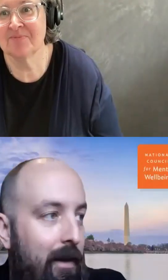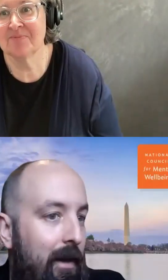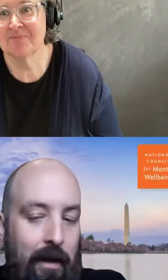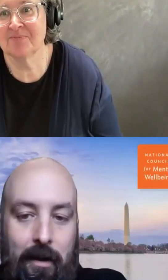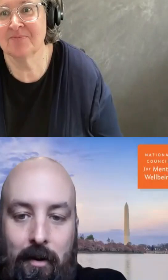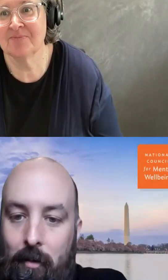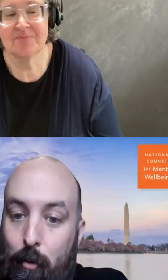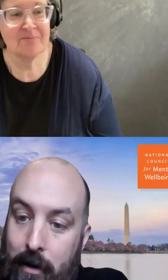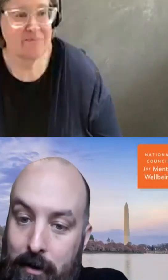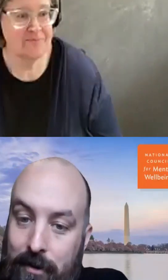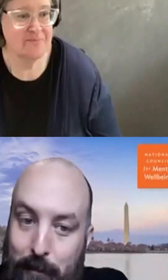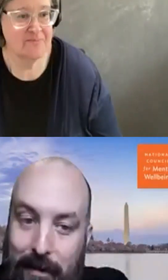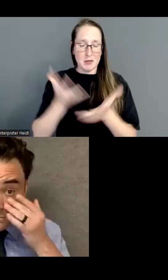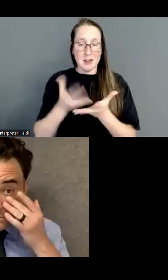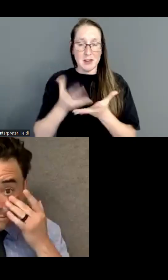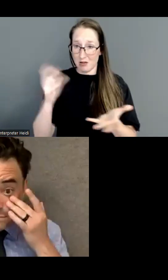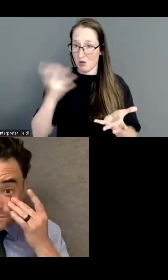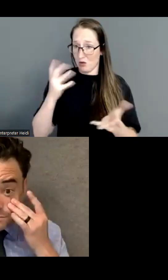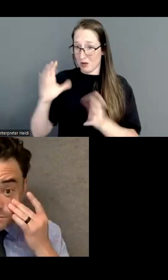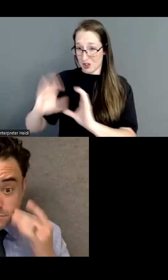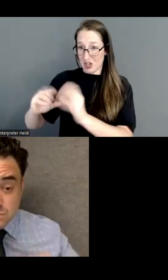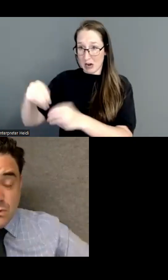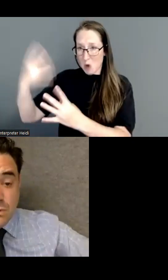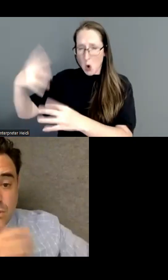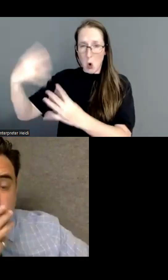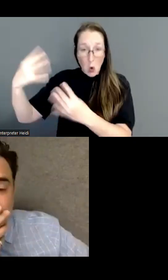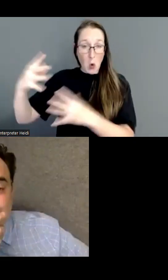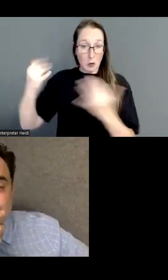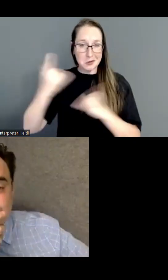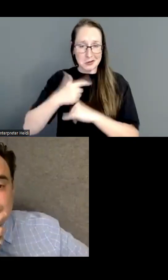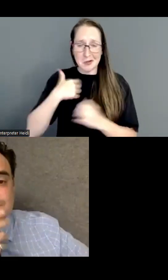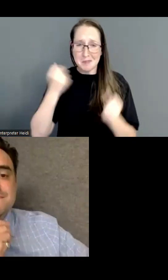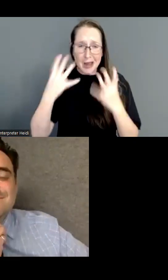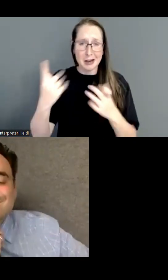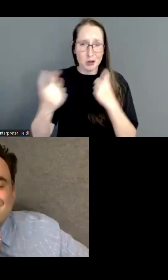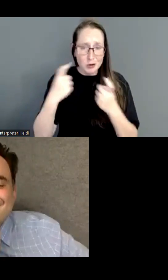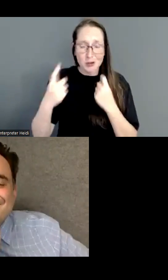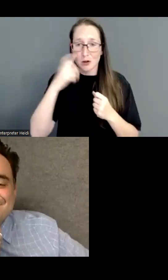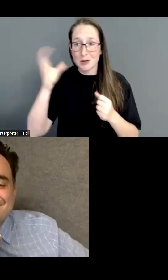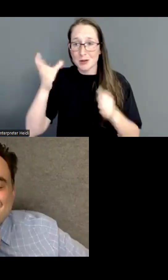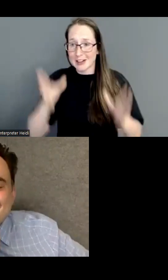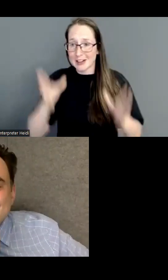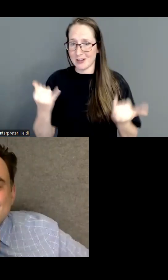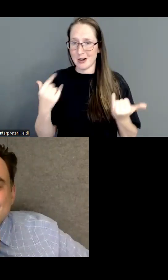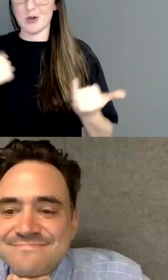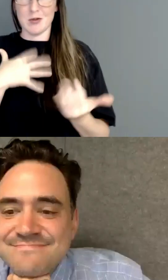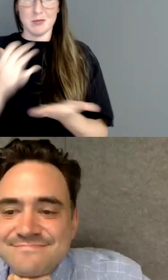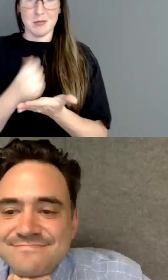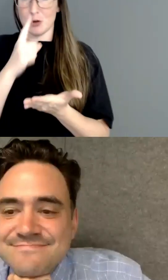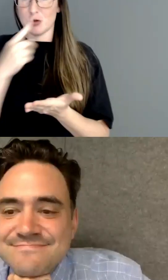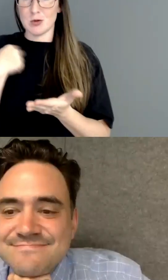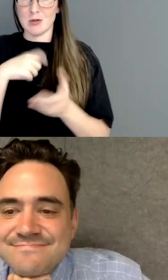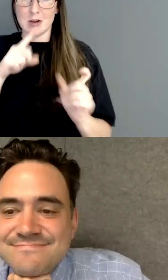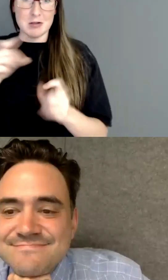Wellbeing. And boy, the chat's been active today. We have a ton of questions for our presenters, so I want to make sure we get to as many as we